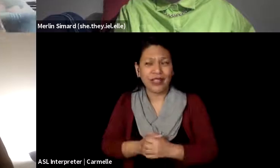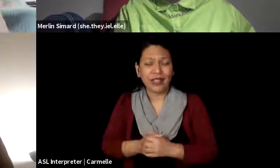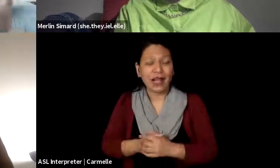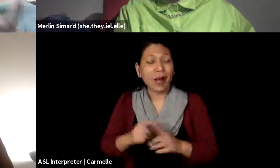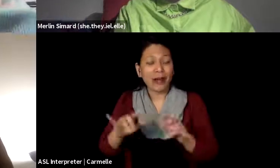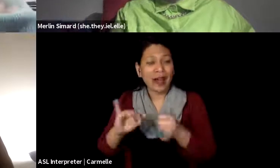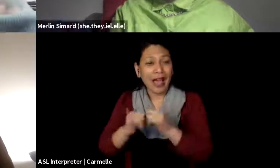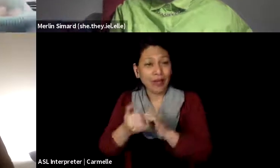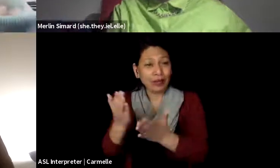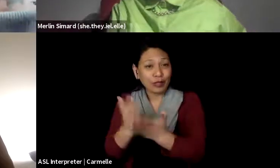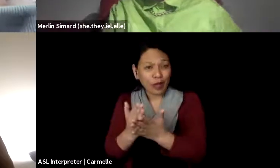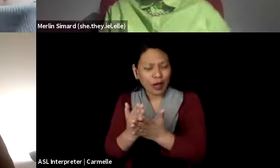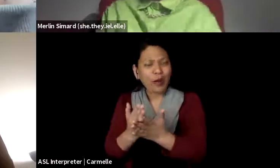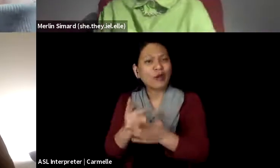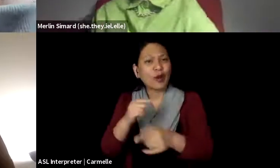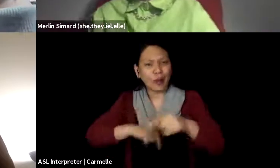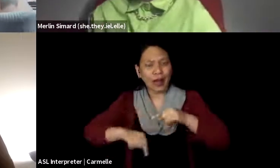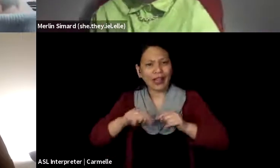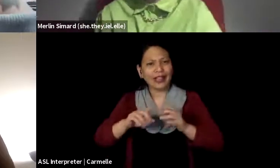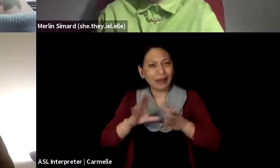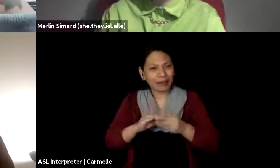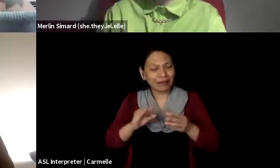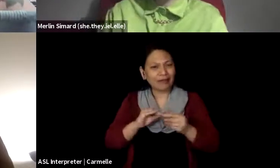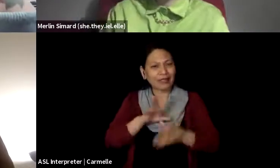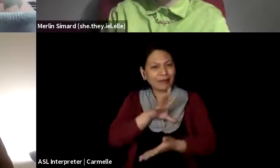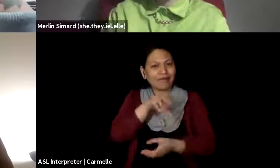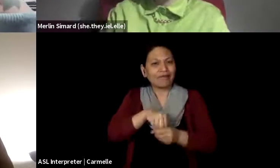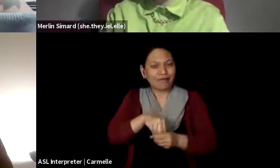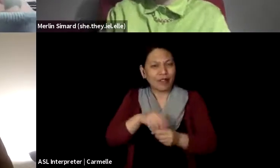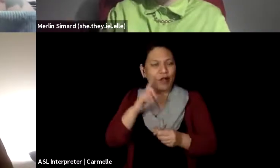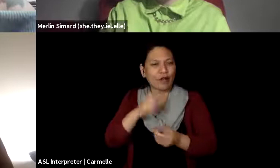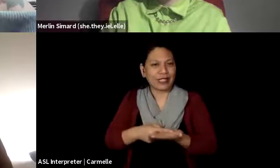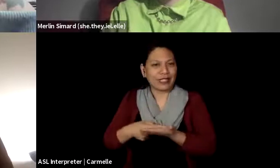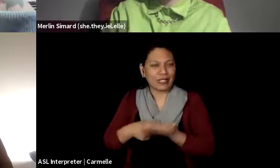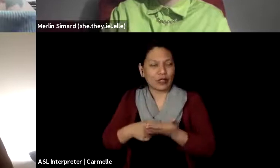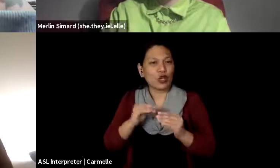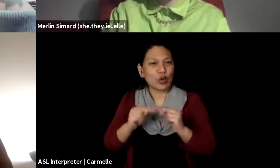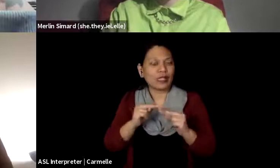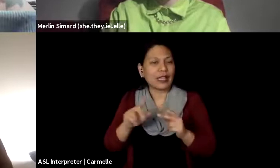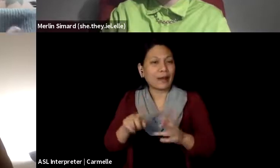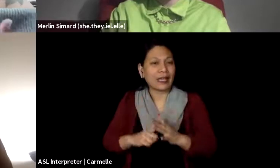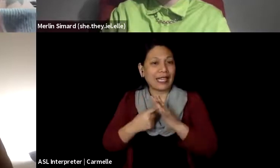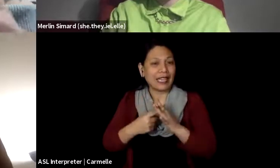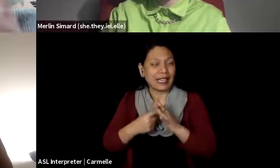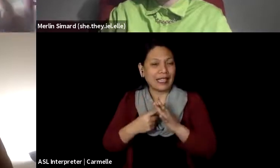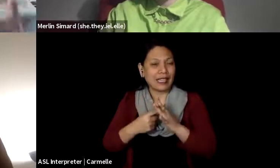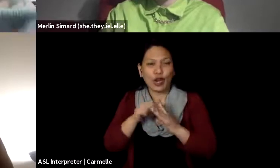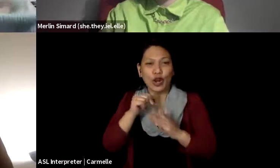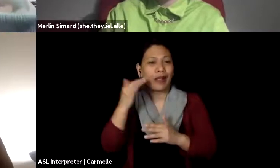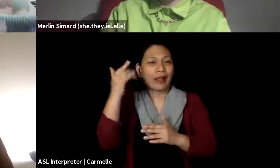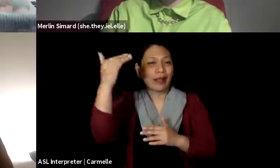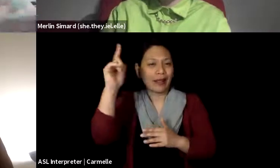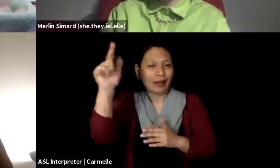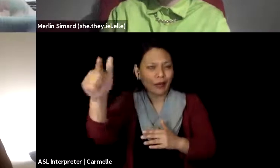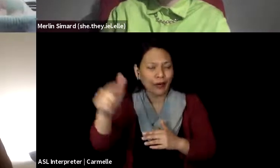engagements and we start bringing those things to the table. Otherwise, we're never going to know if it doesn't work or works or not, right? Mm-hmm. And so I think leading by some kind